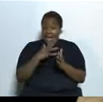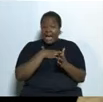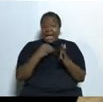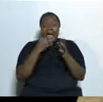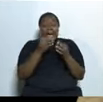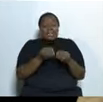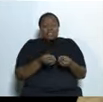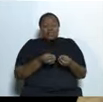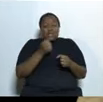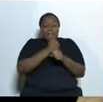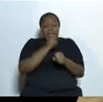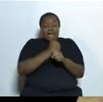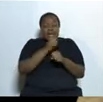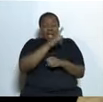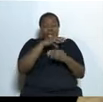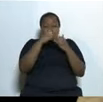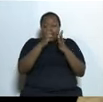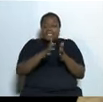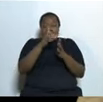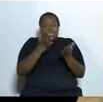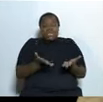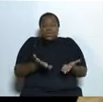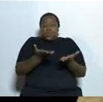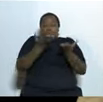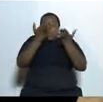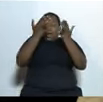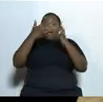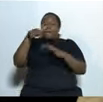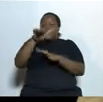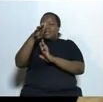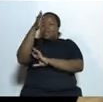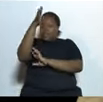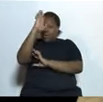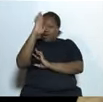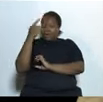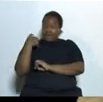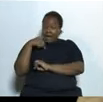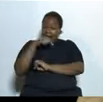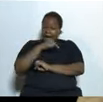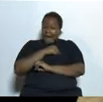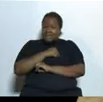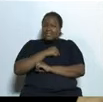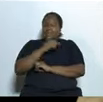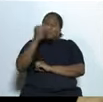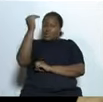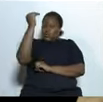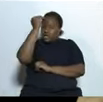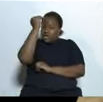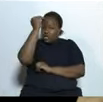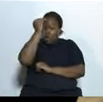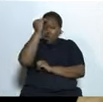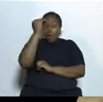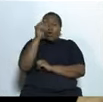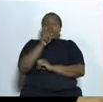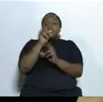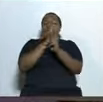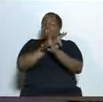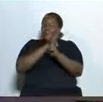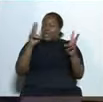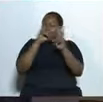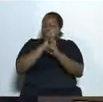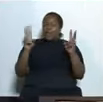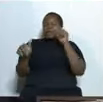exalt that leader in the place of God, we are on very, very dangerous